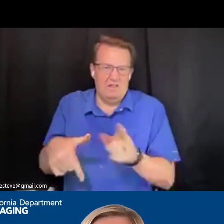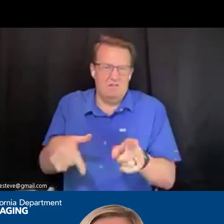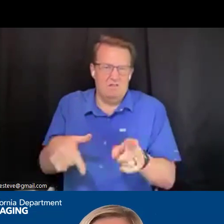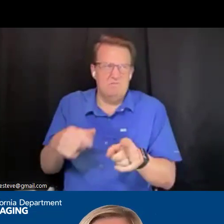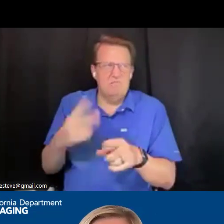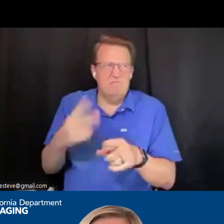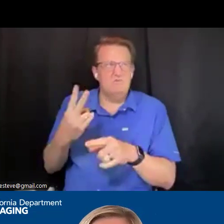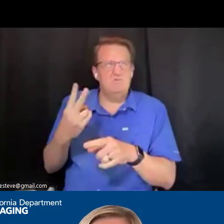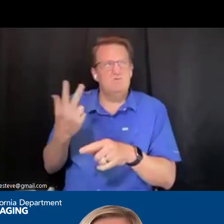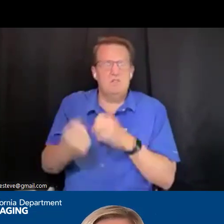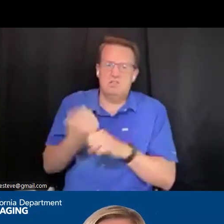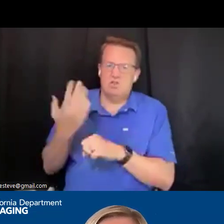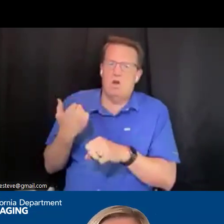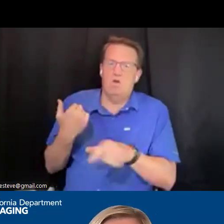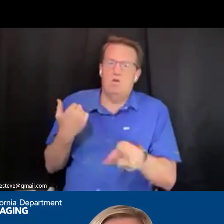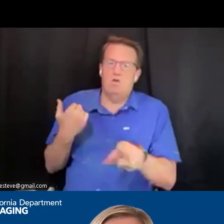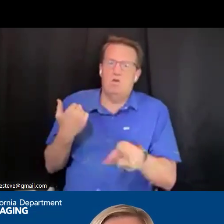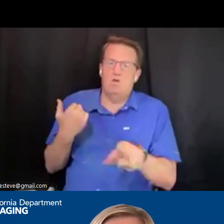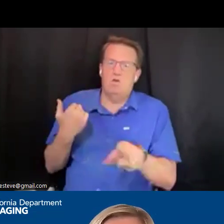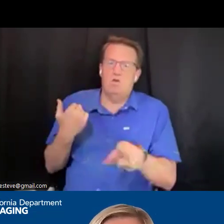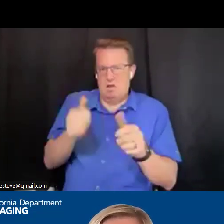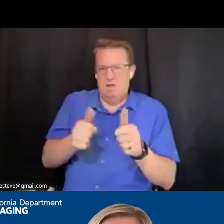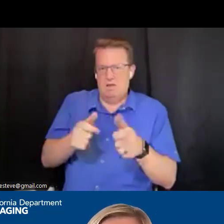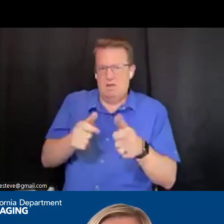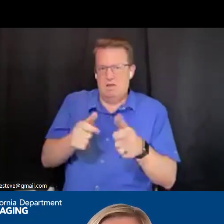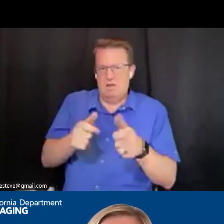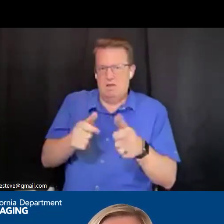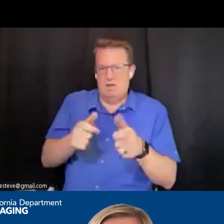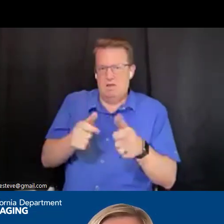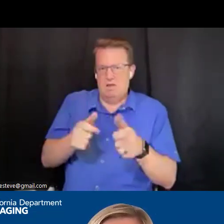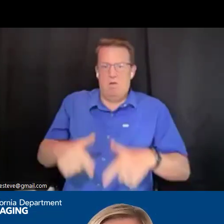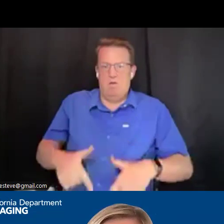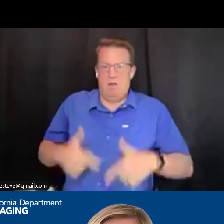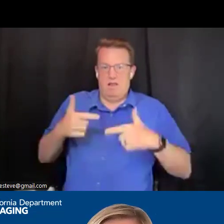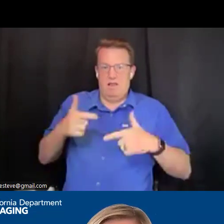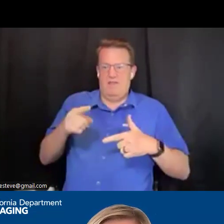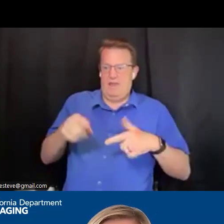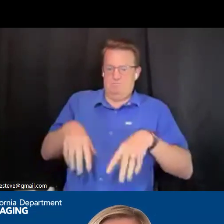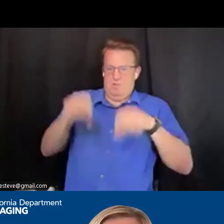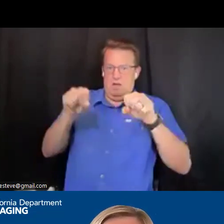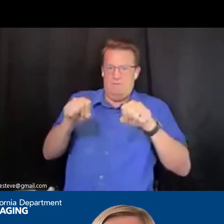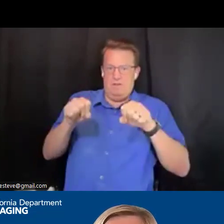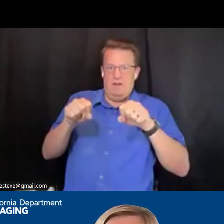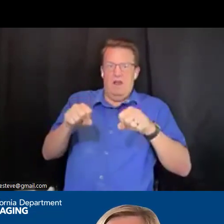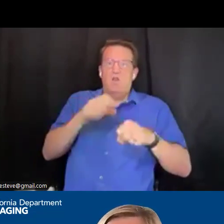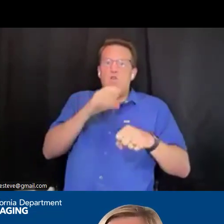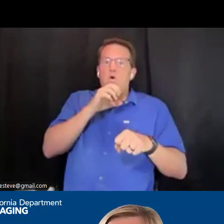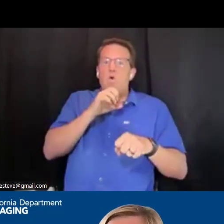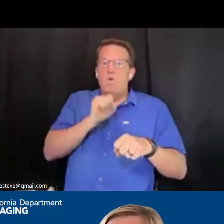Federal Administration for Community Living adopted the Older Americans Act final rule.